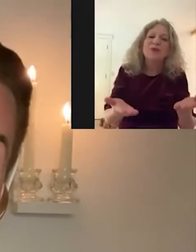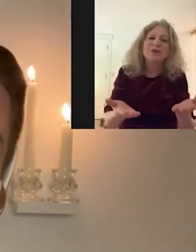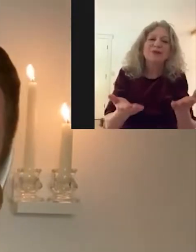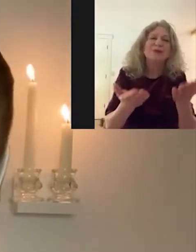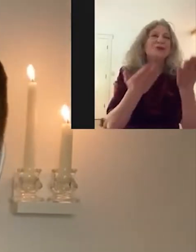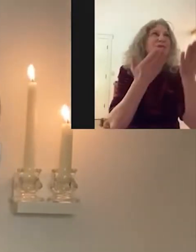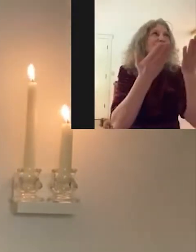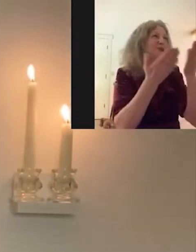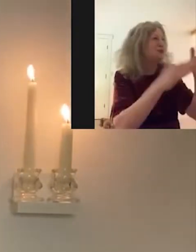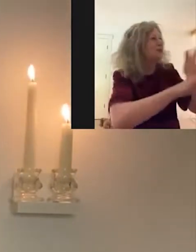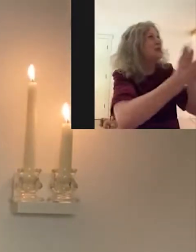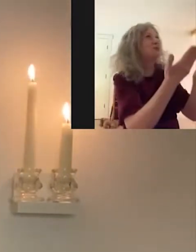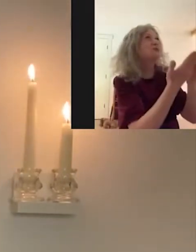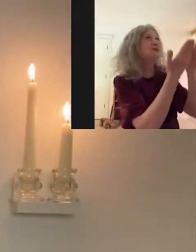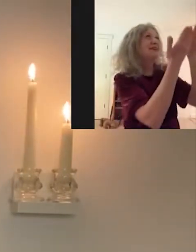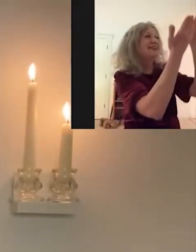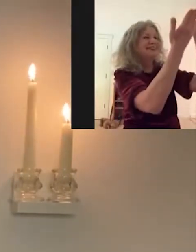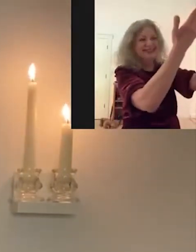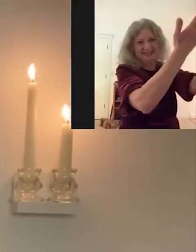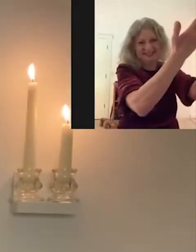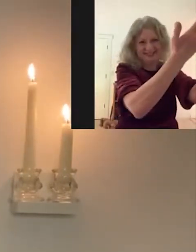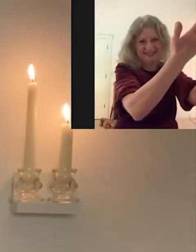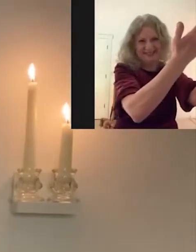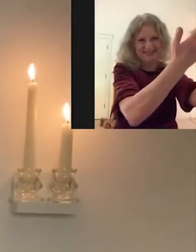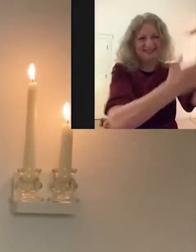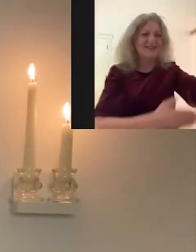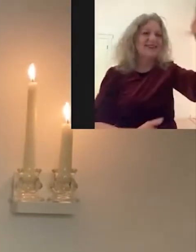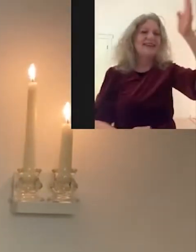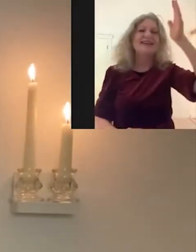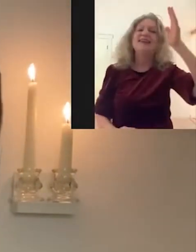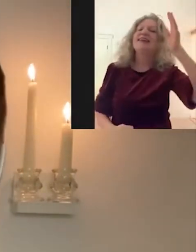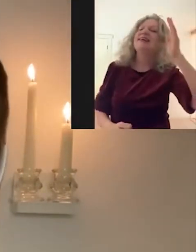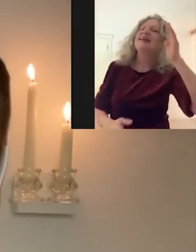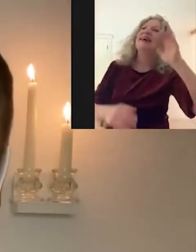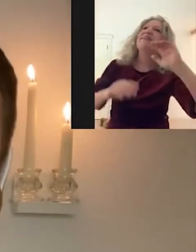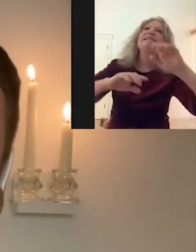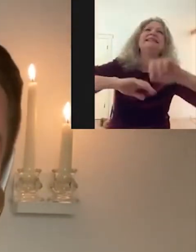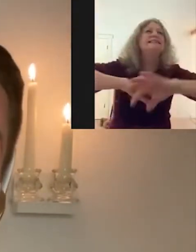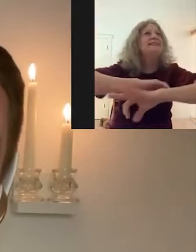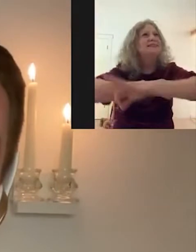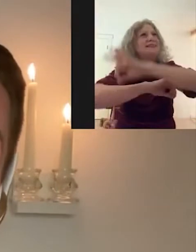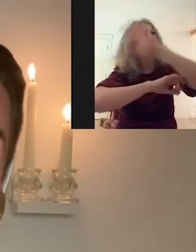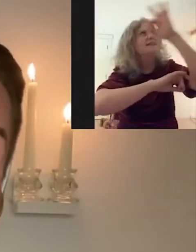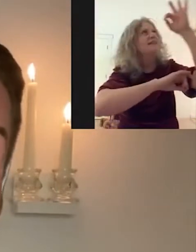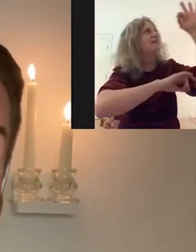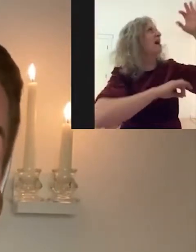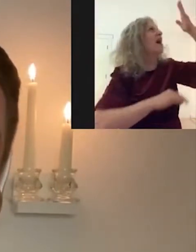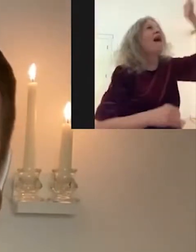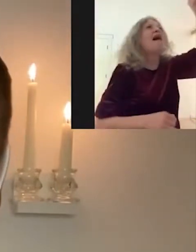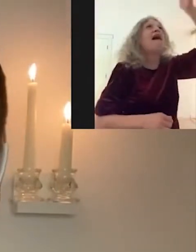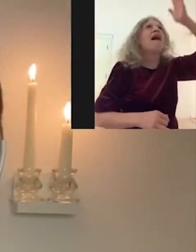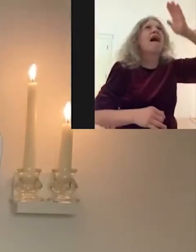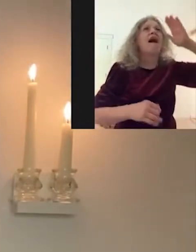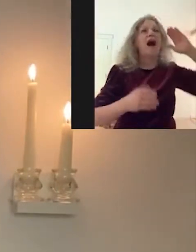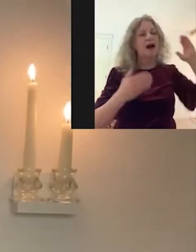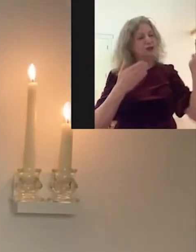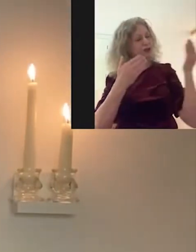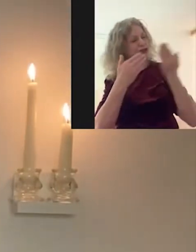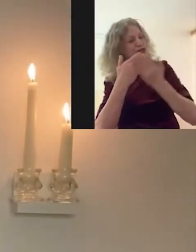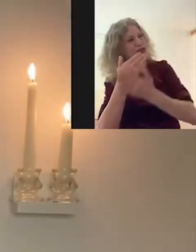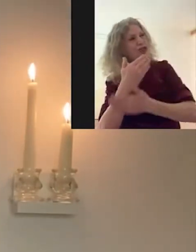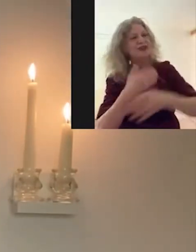you. God of daybreak, God of shadows, come and light our